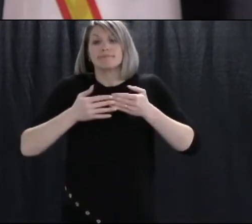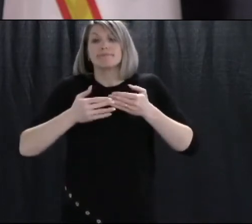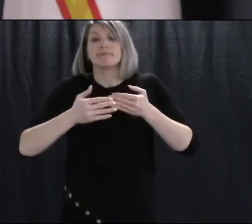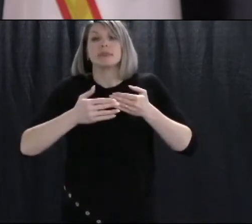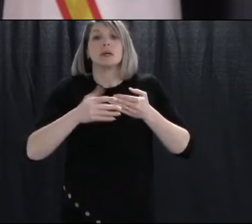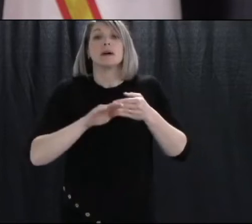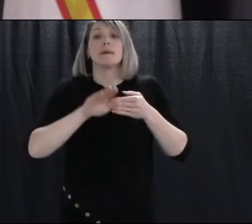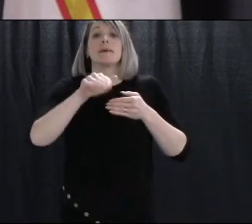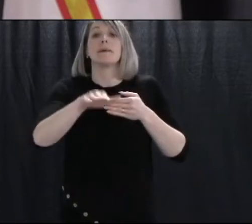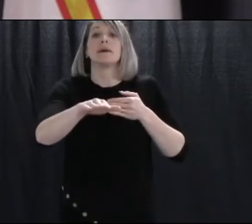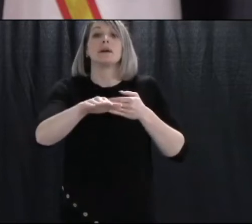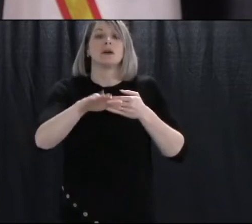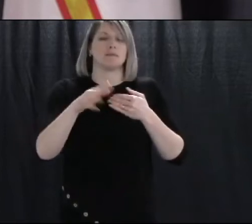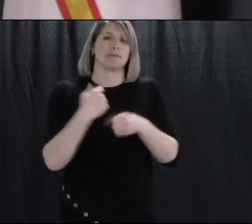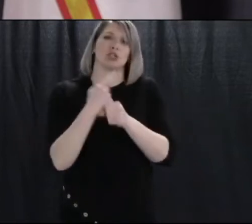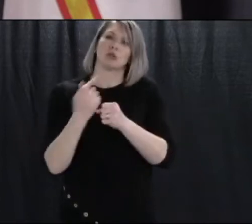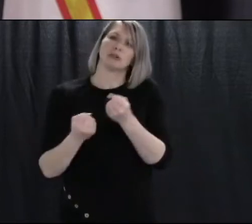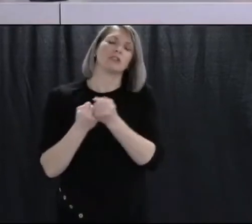items.